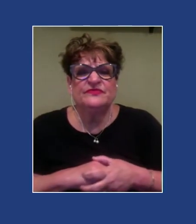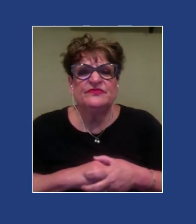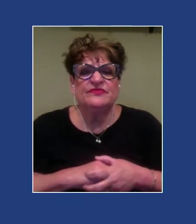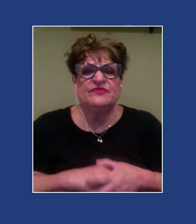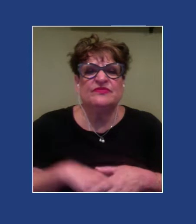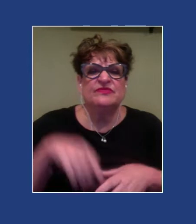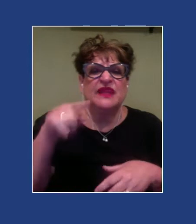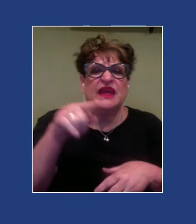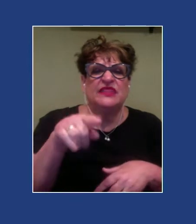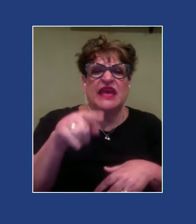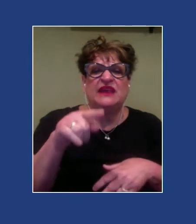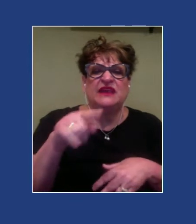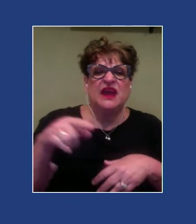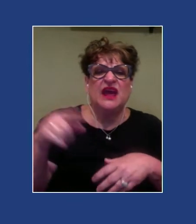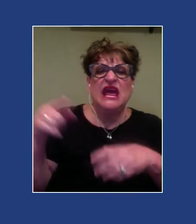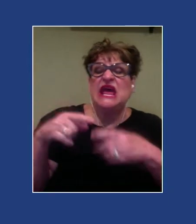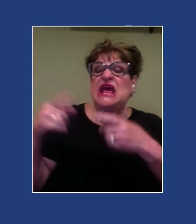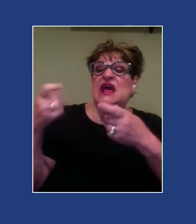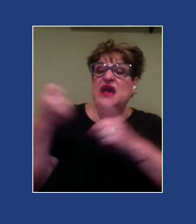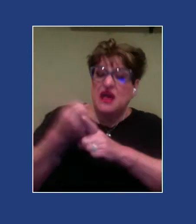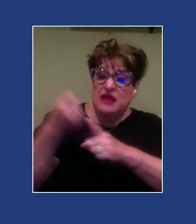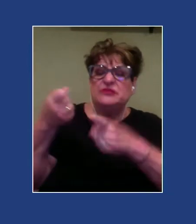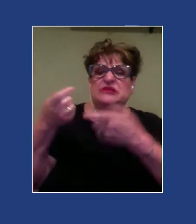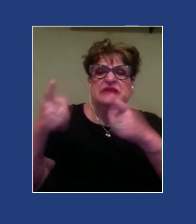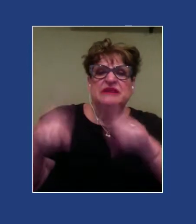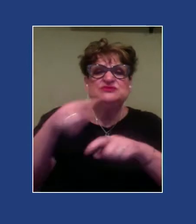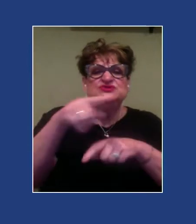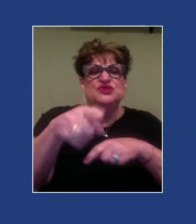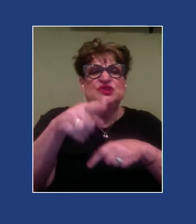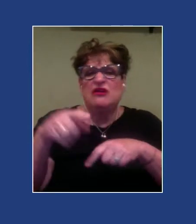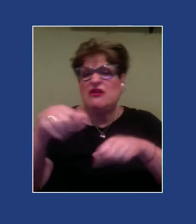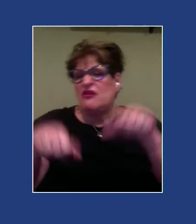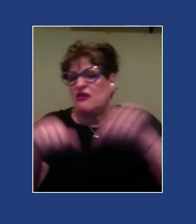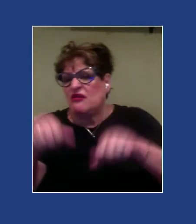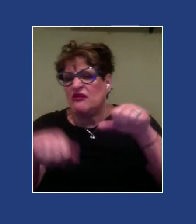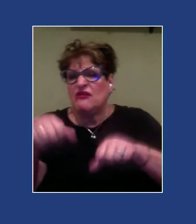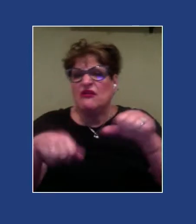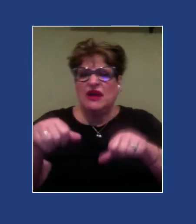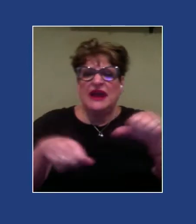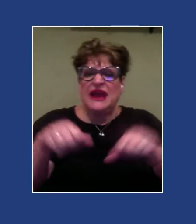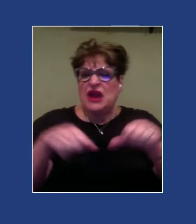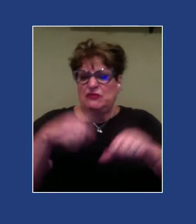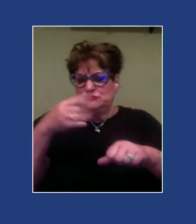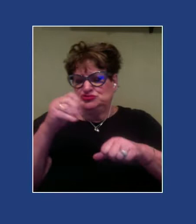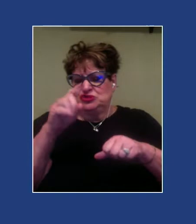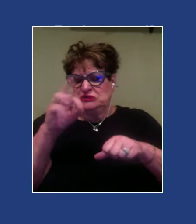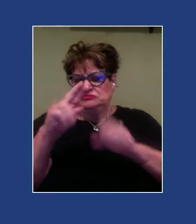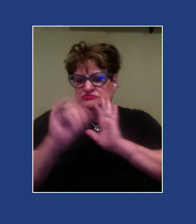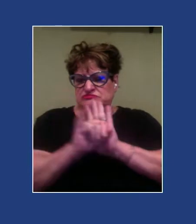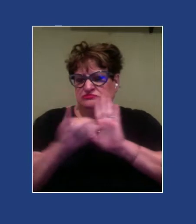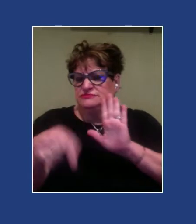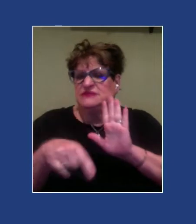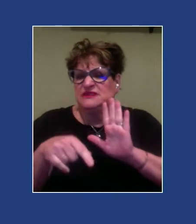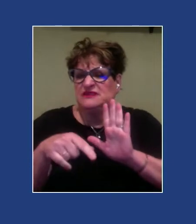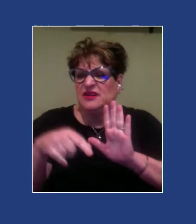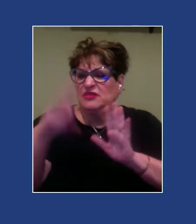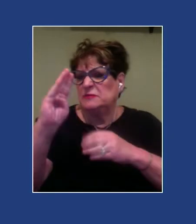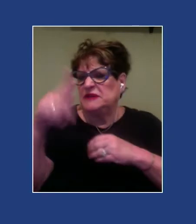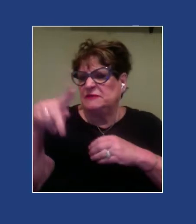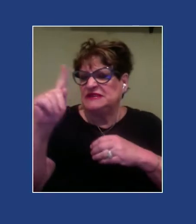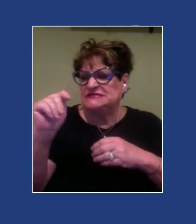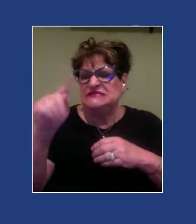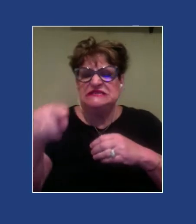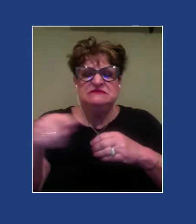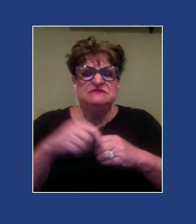DSM-3 added uncertainty of gender identity as an example of identity disturbance among people with borderline personality disorder. And much of